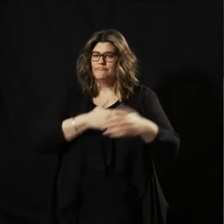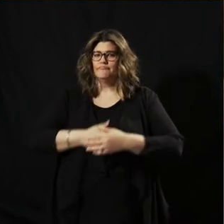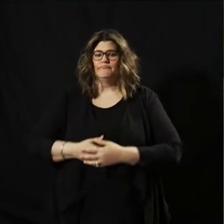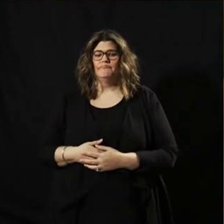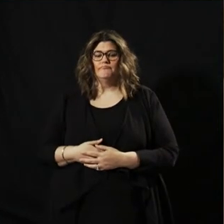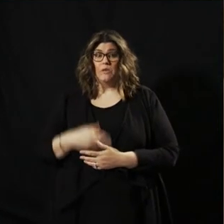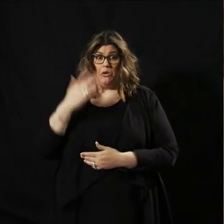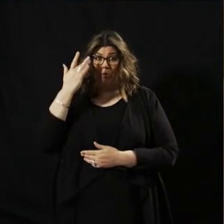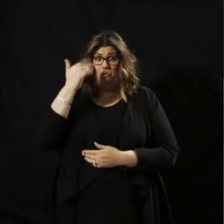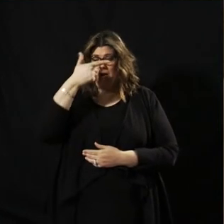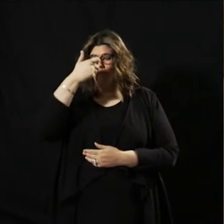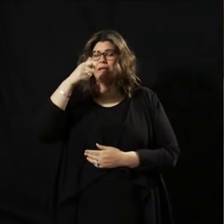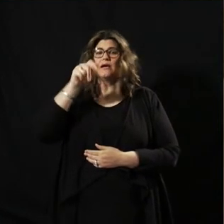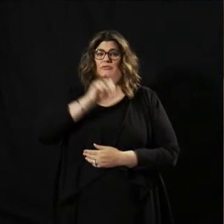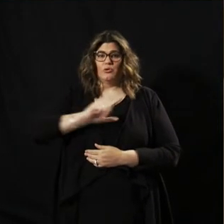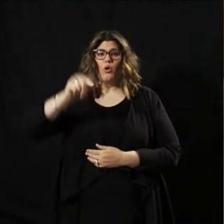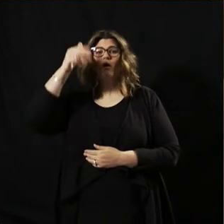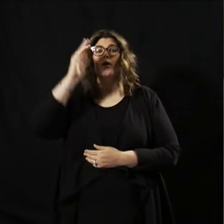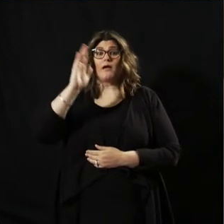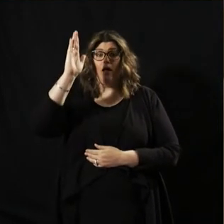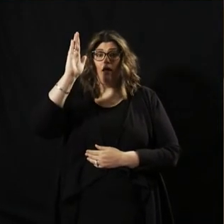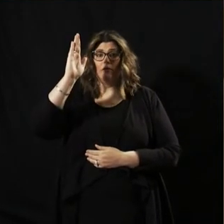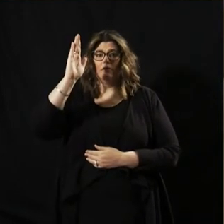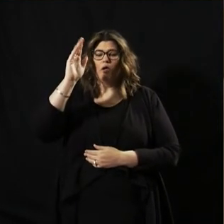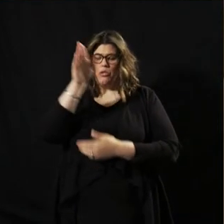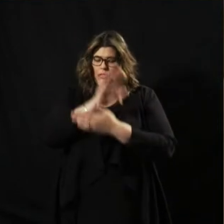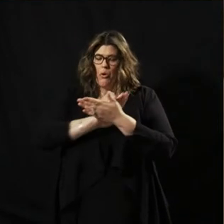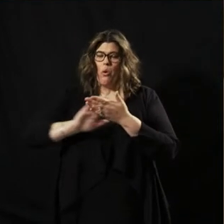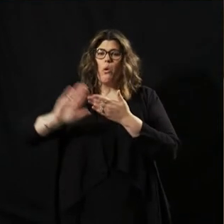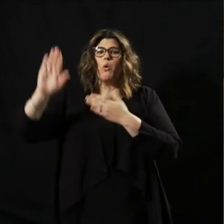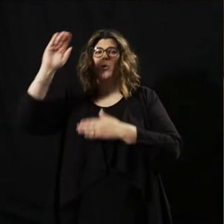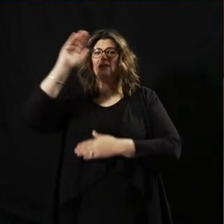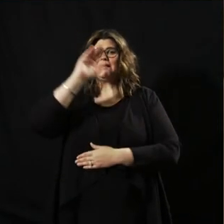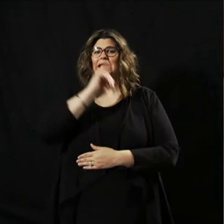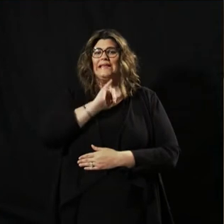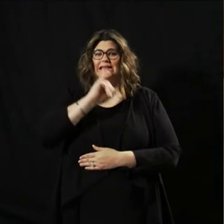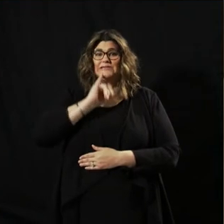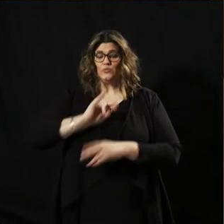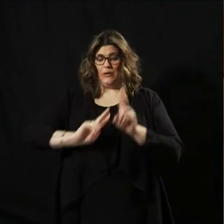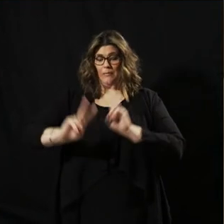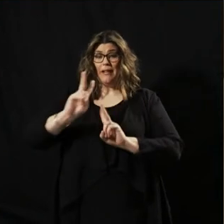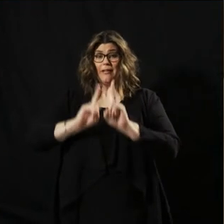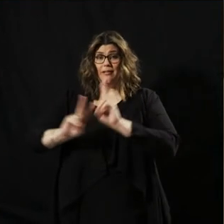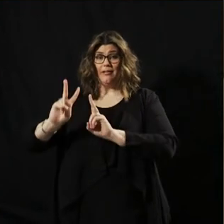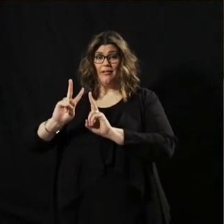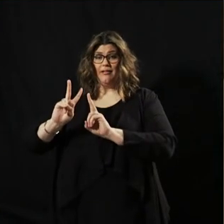Because of the Lord your God, the Holy One of Israel, who has glorified you.